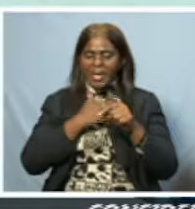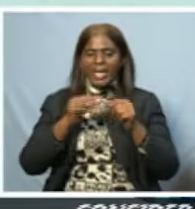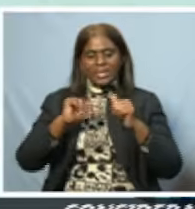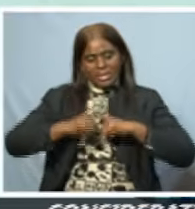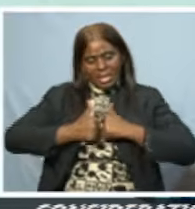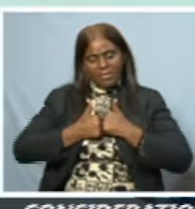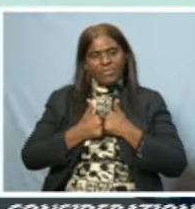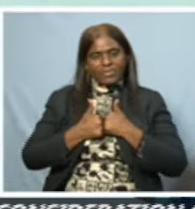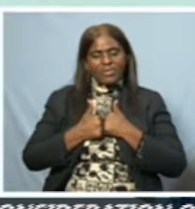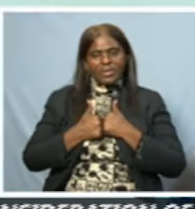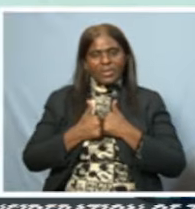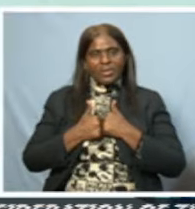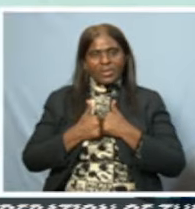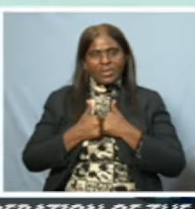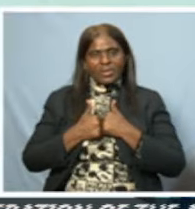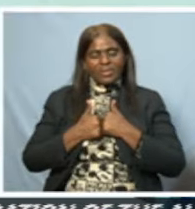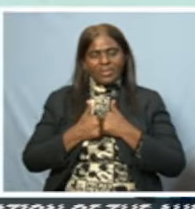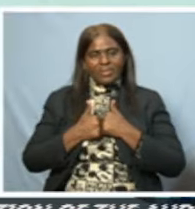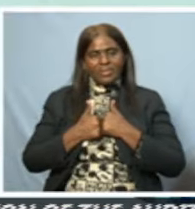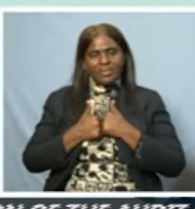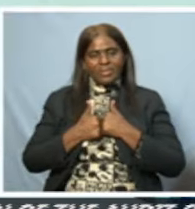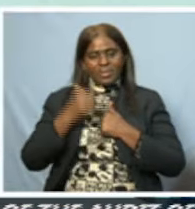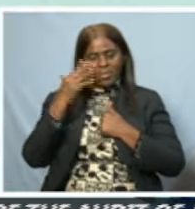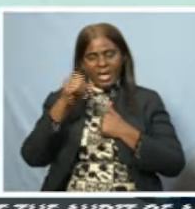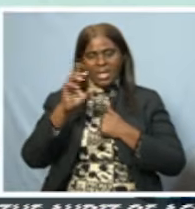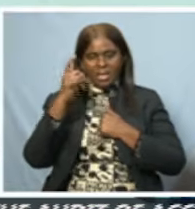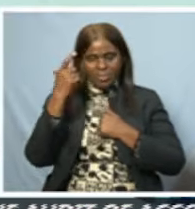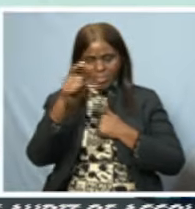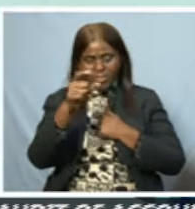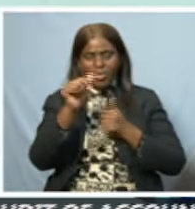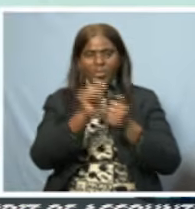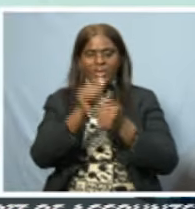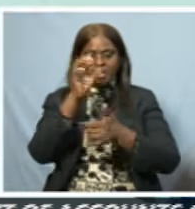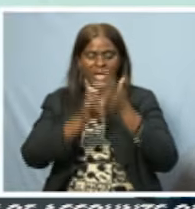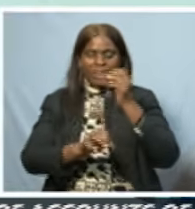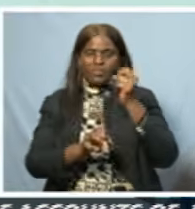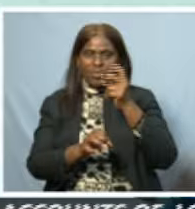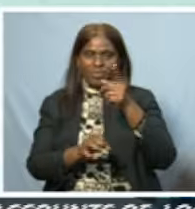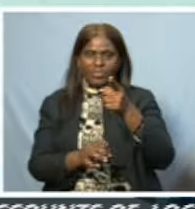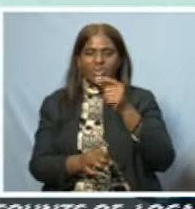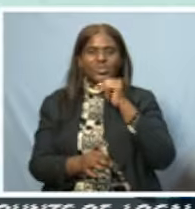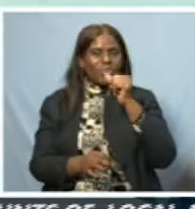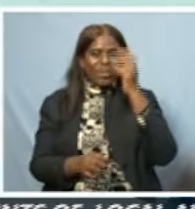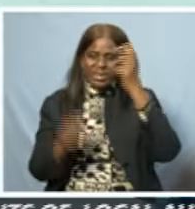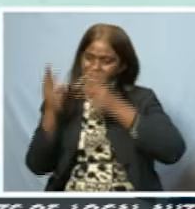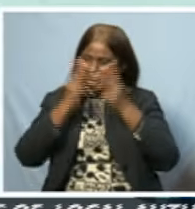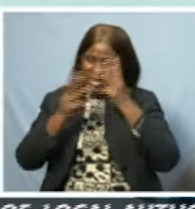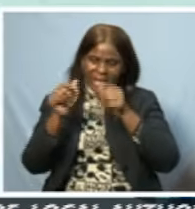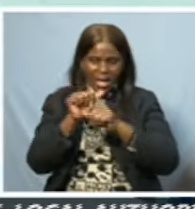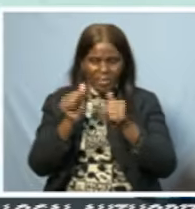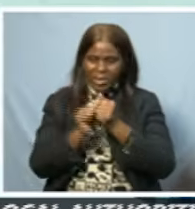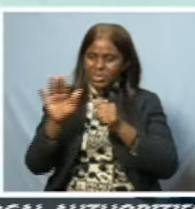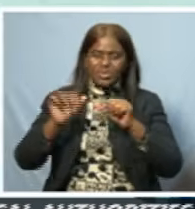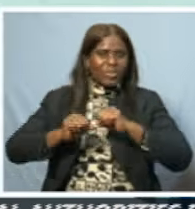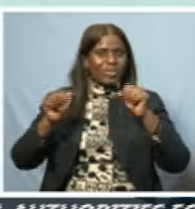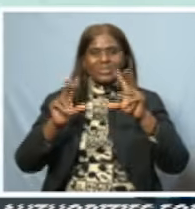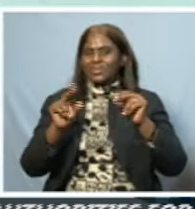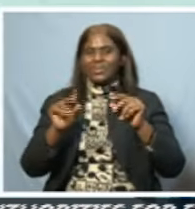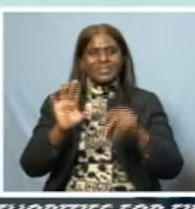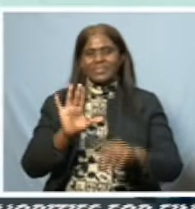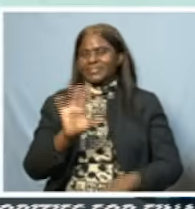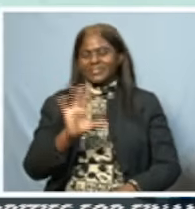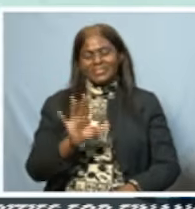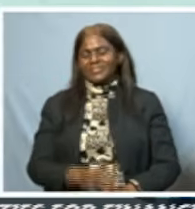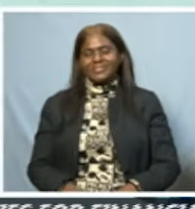party. Yes, that's why Chair. we have insulated you with Exactly. Just don't mind the presence of your